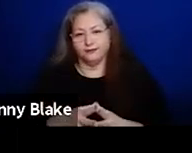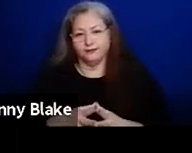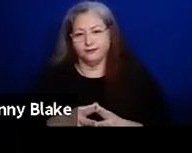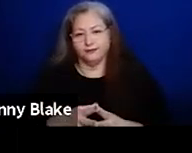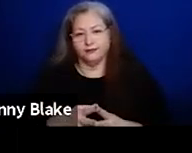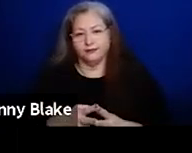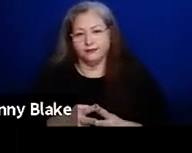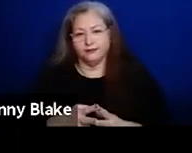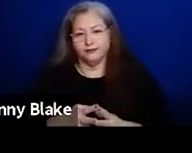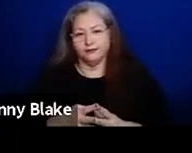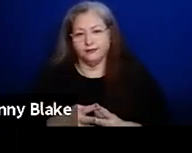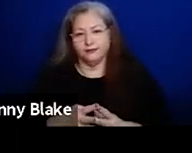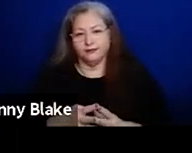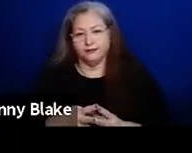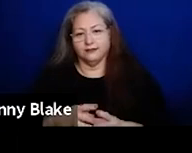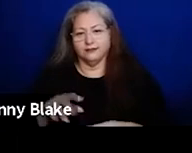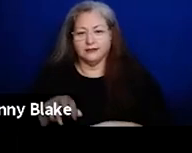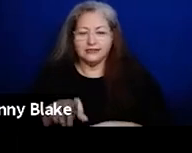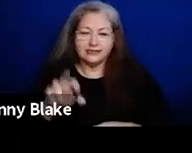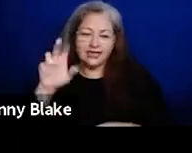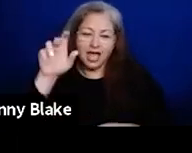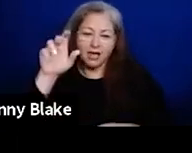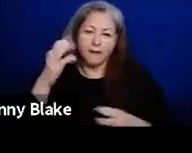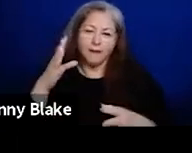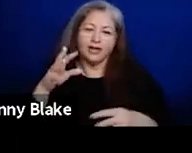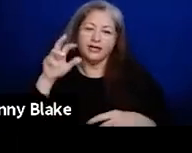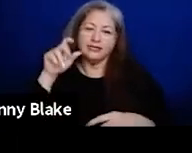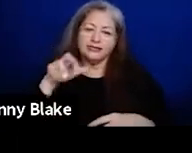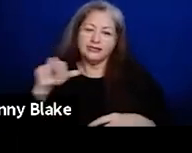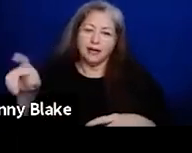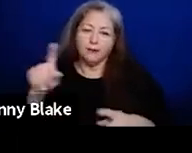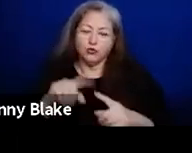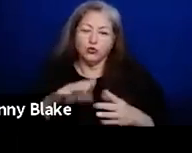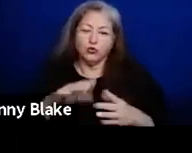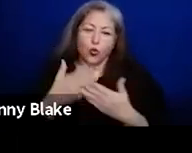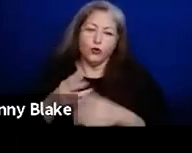steps upstairs, steps to the church.